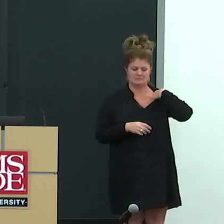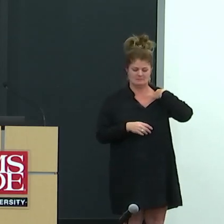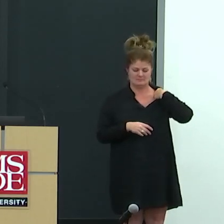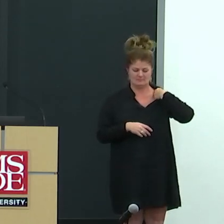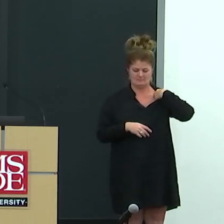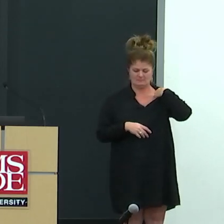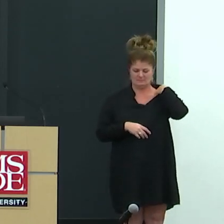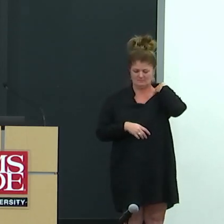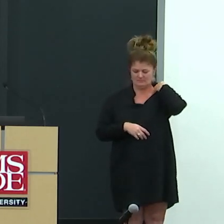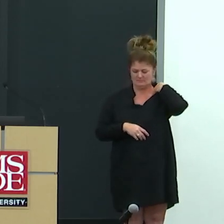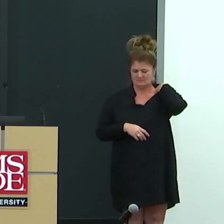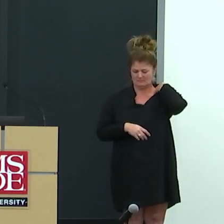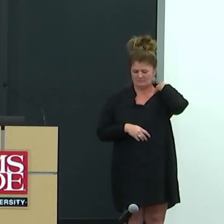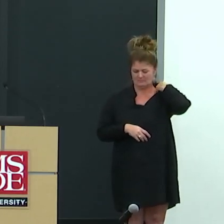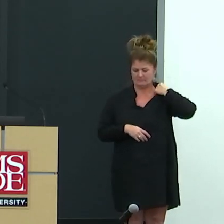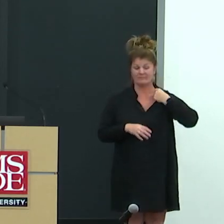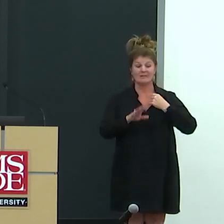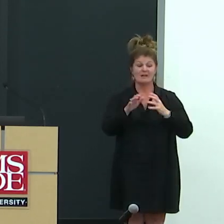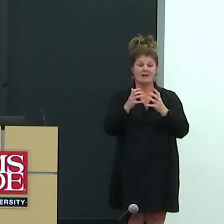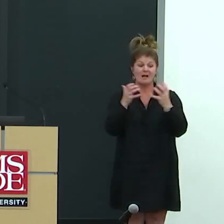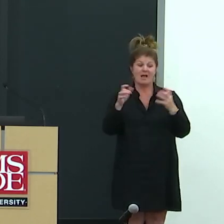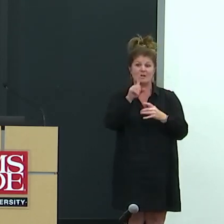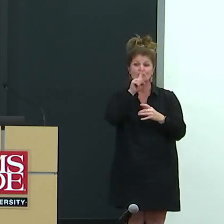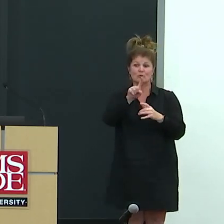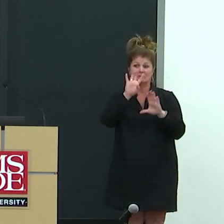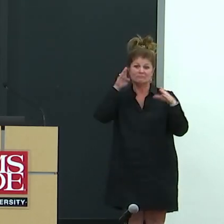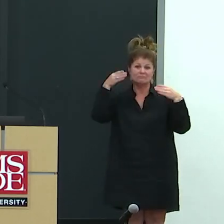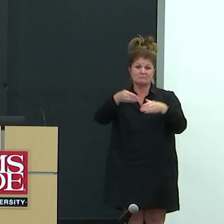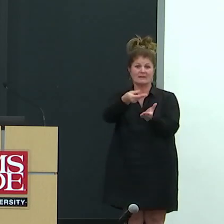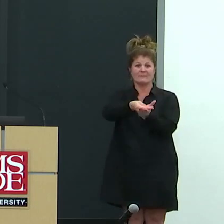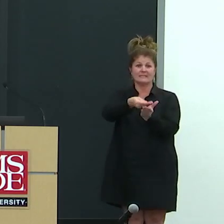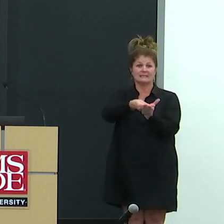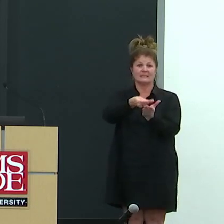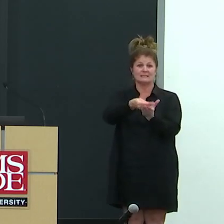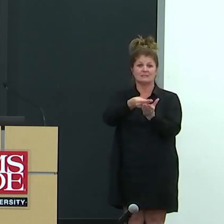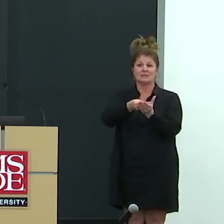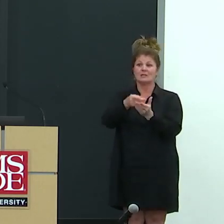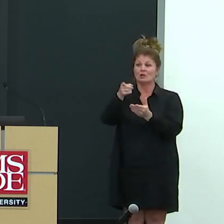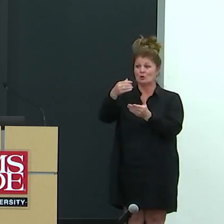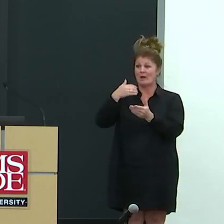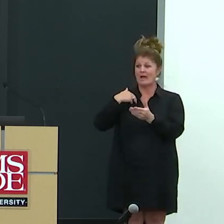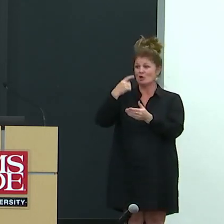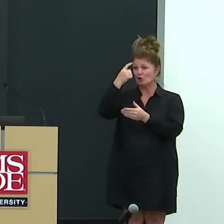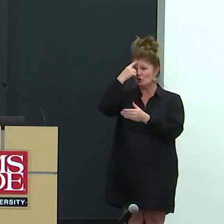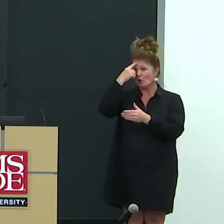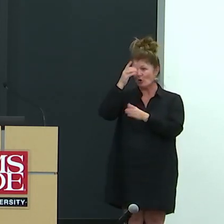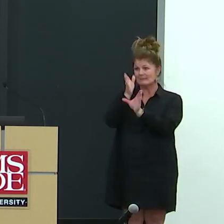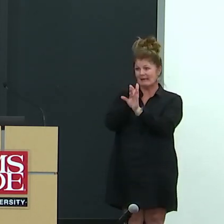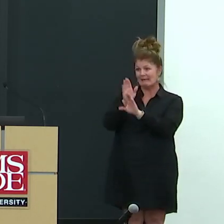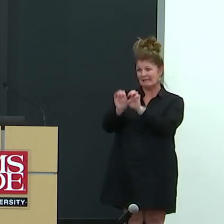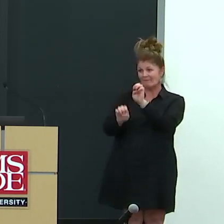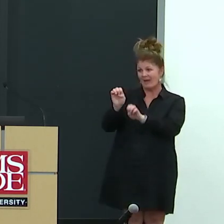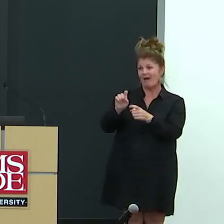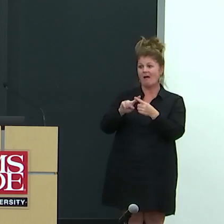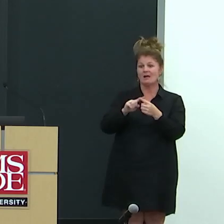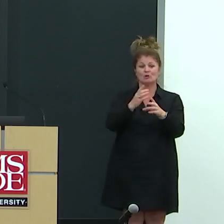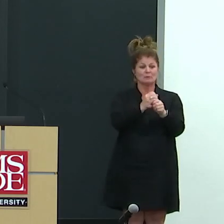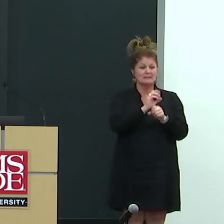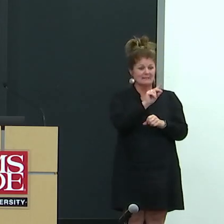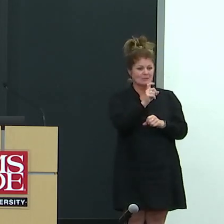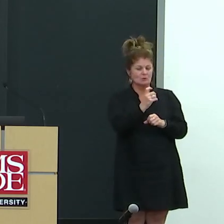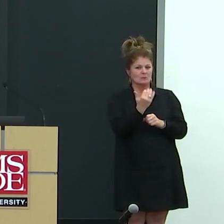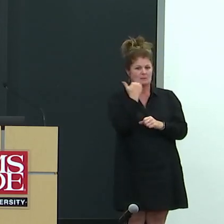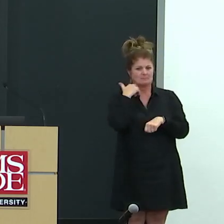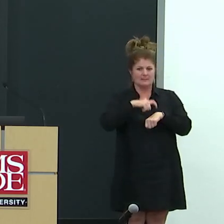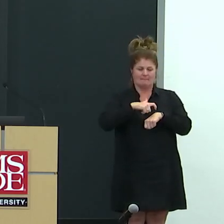come down to finances. And getting a neuropsych eval and getting some of these diagnoses can be very time consuming. It